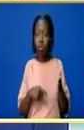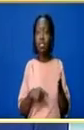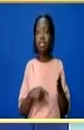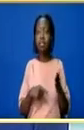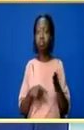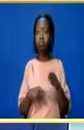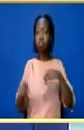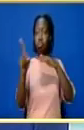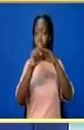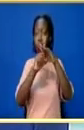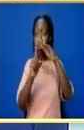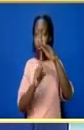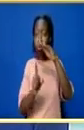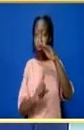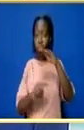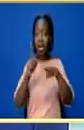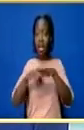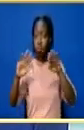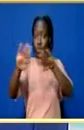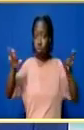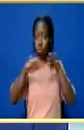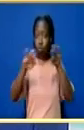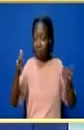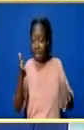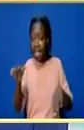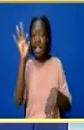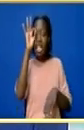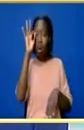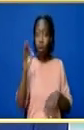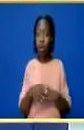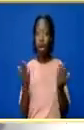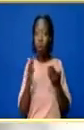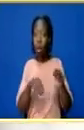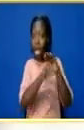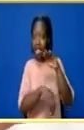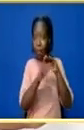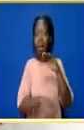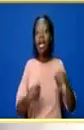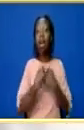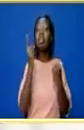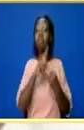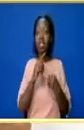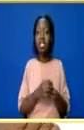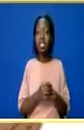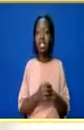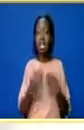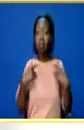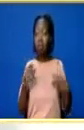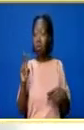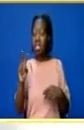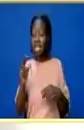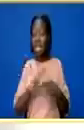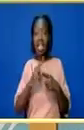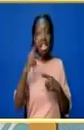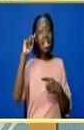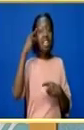drowned swimming in a quarry. Why? Because they looked at it, it's full of water. Ah, now it is time to relax. We call it dufumpararo.